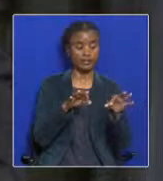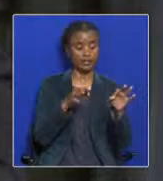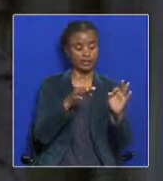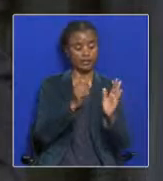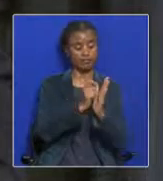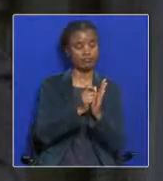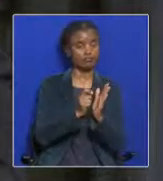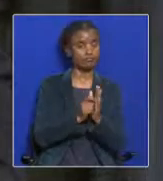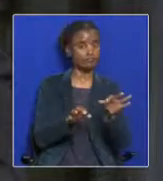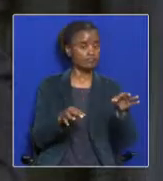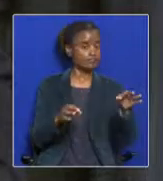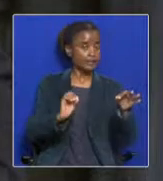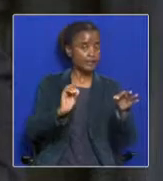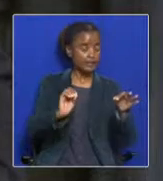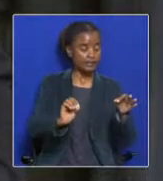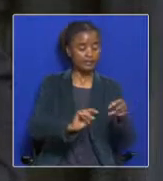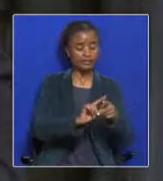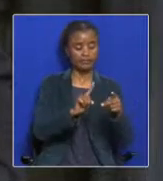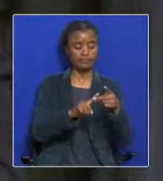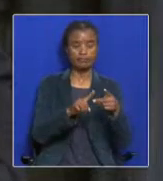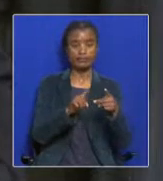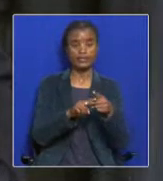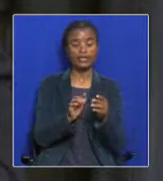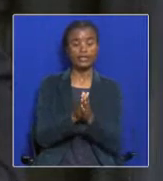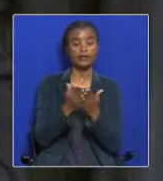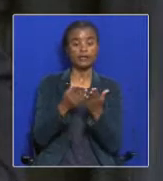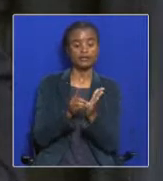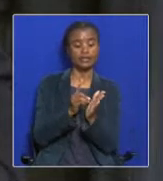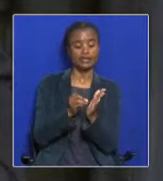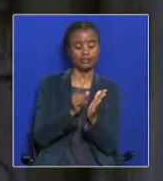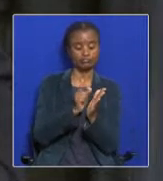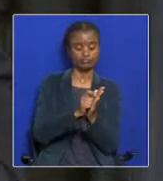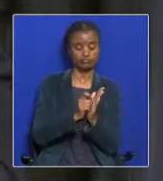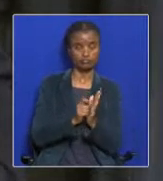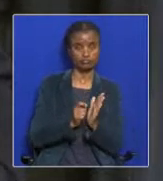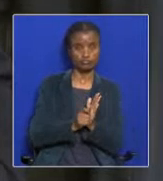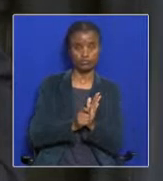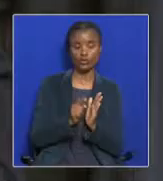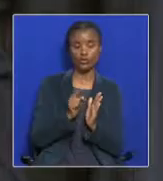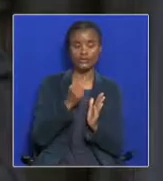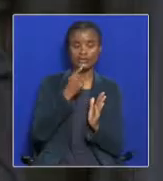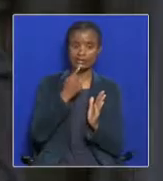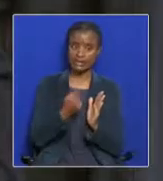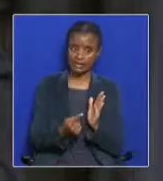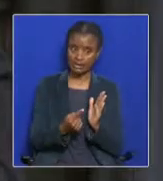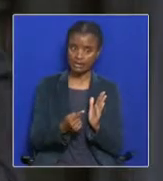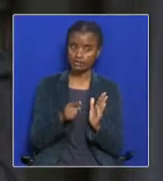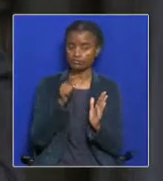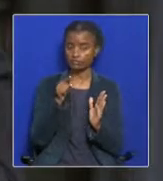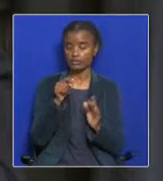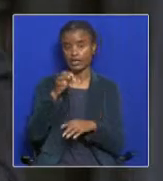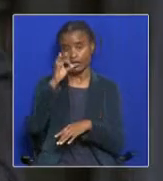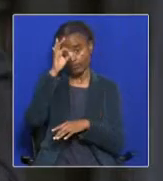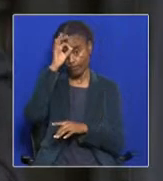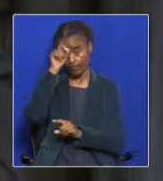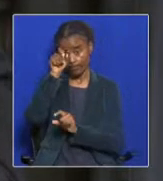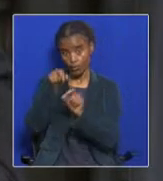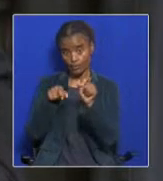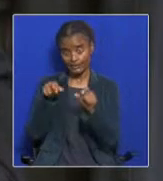the diary that indicates or that records that the police gave that kind of